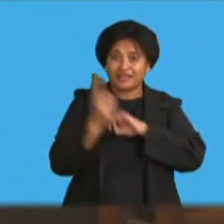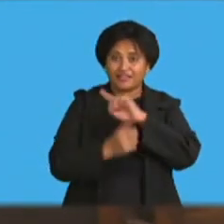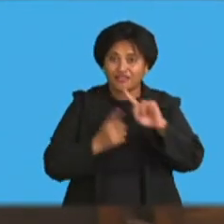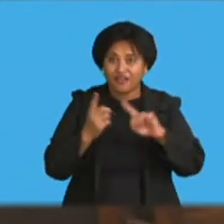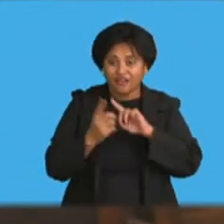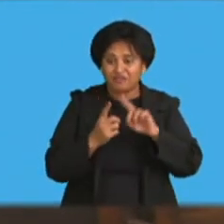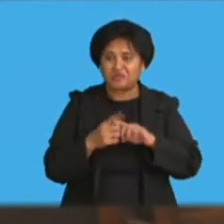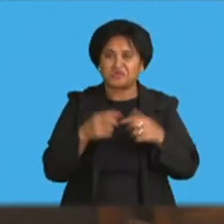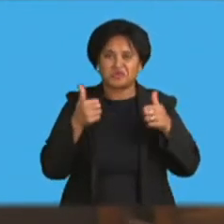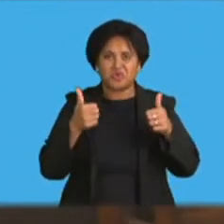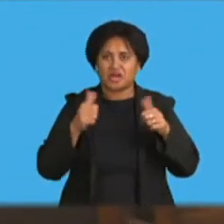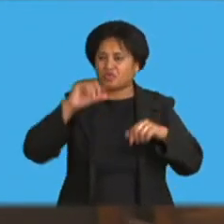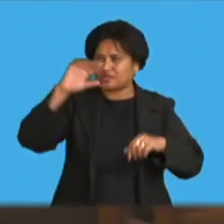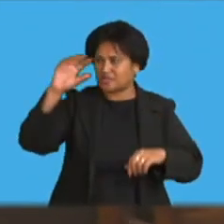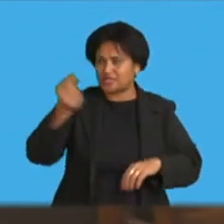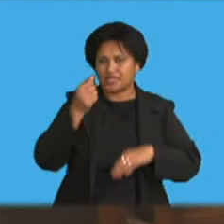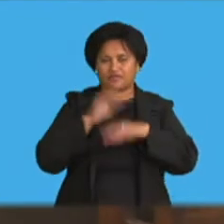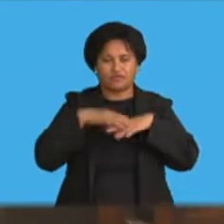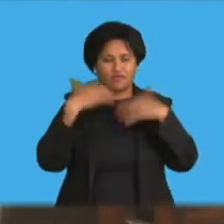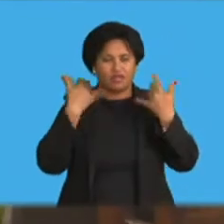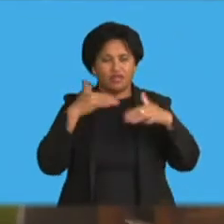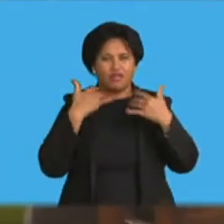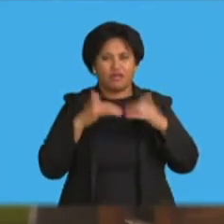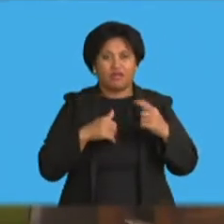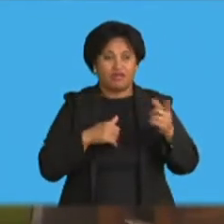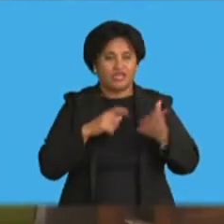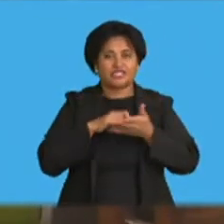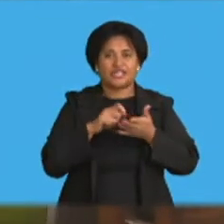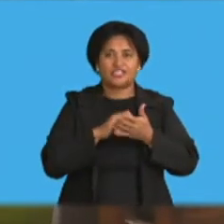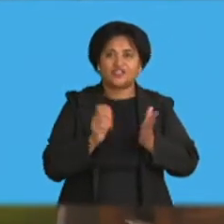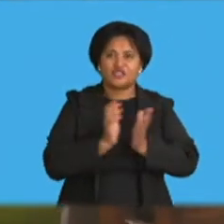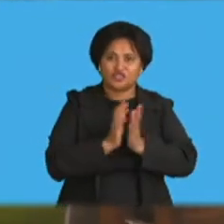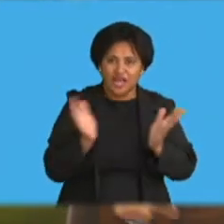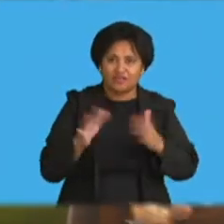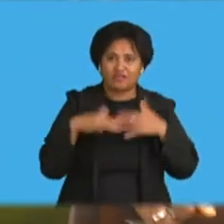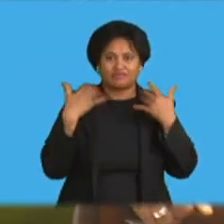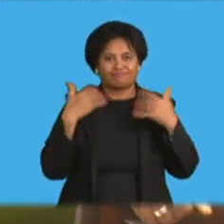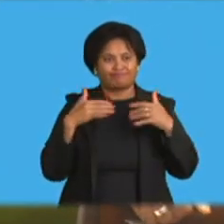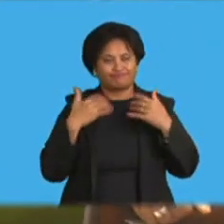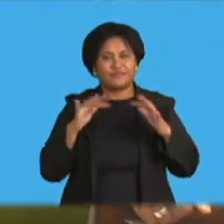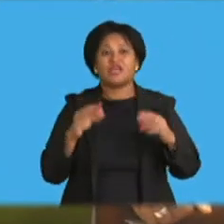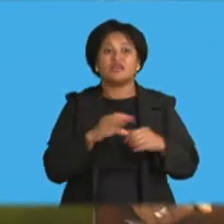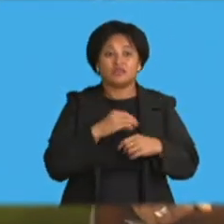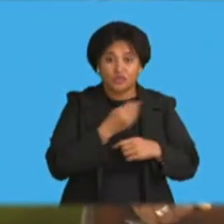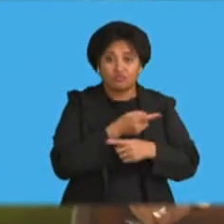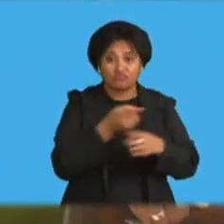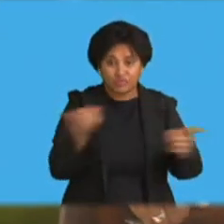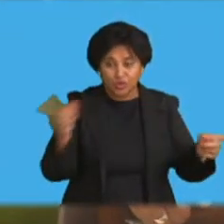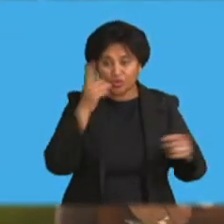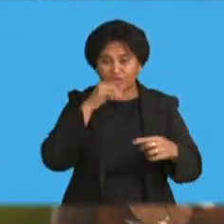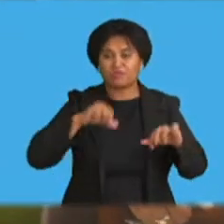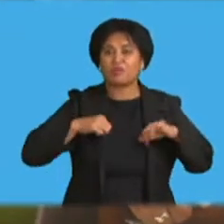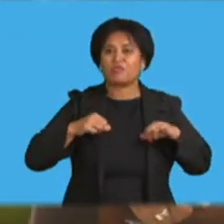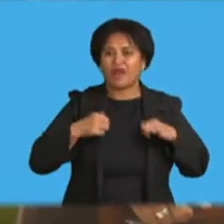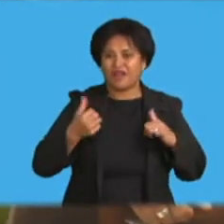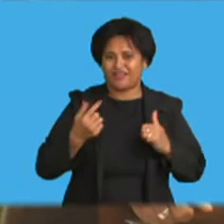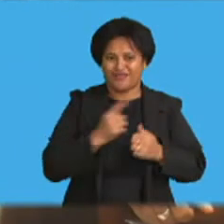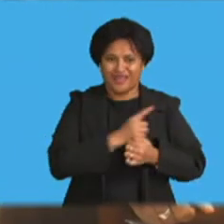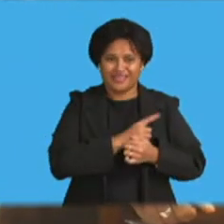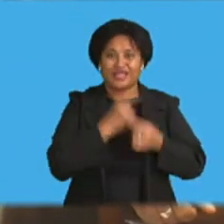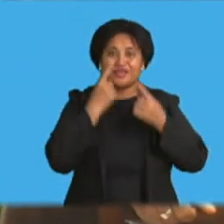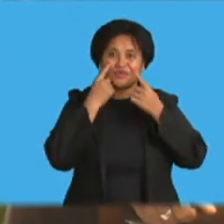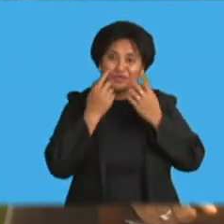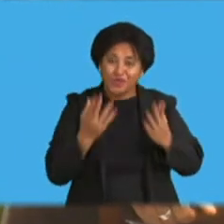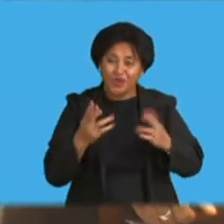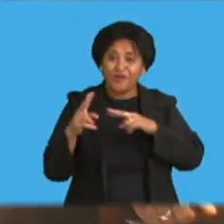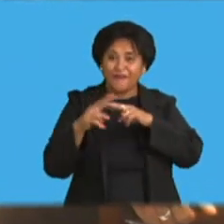by the Secretary-General herself during the final media conference. Every Fijian can be proud that in this event we again showcased that Fiji